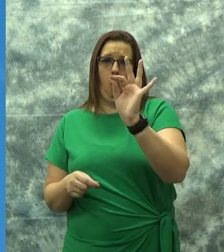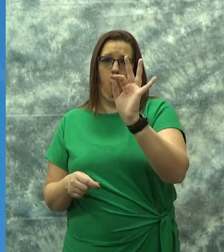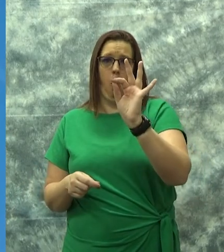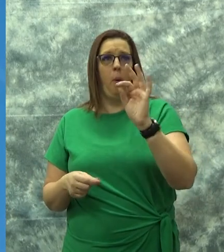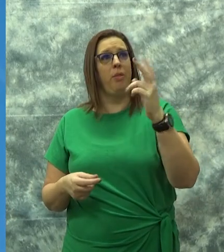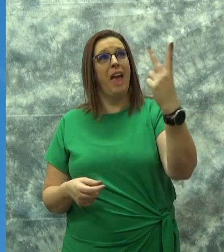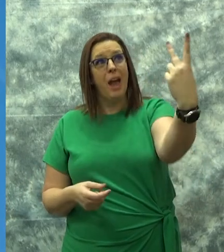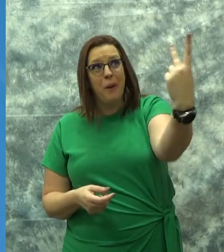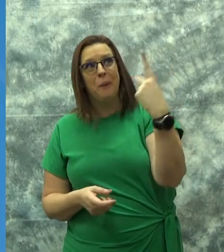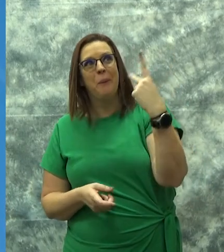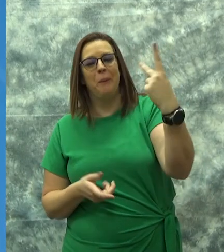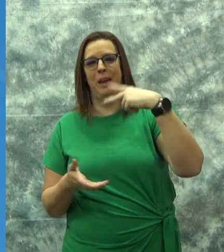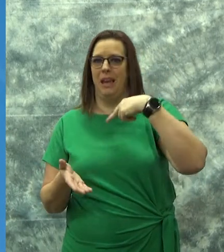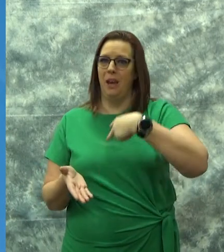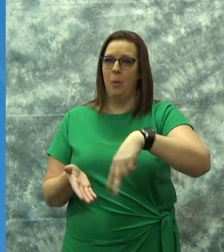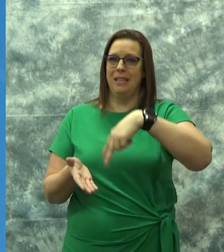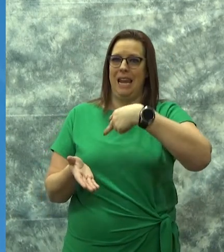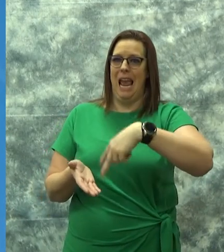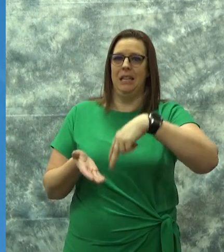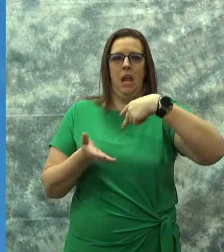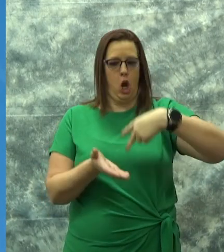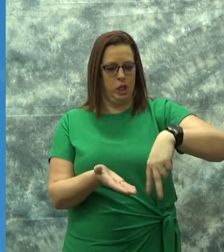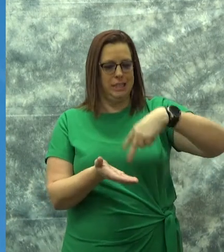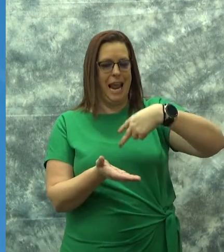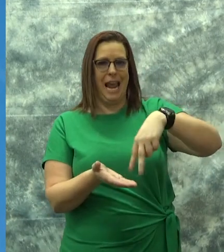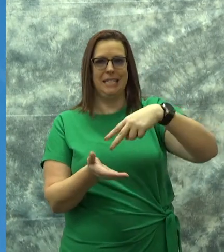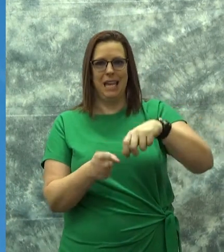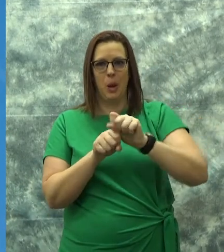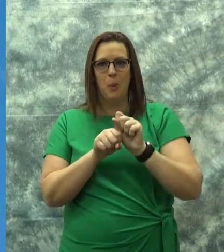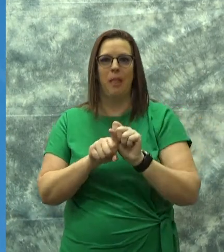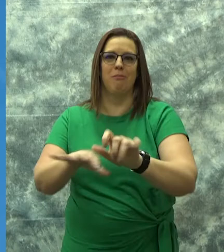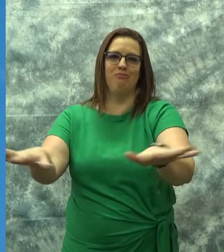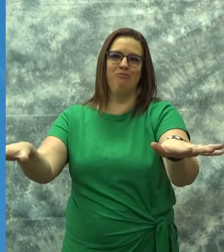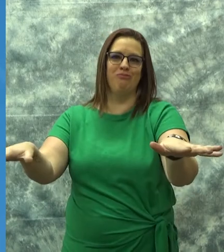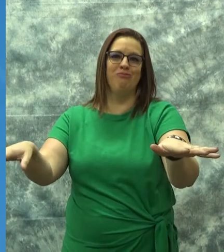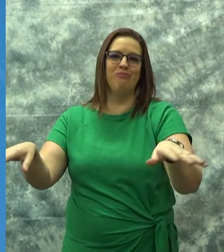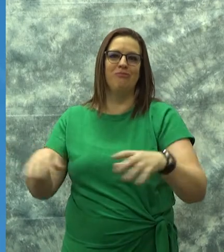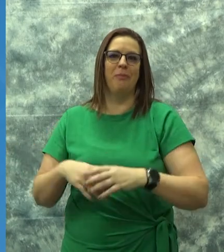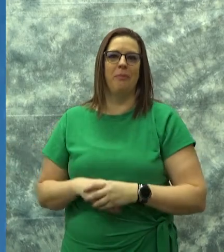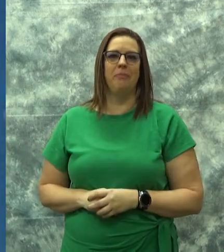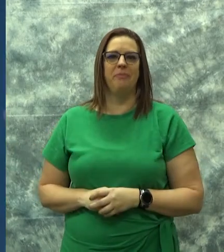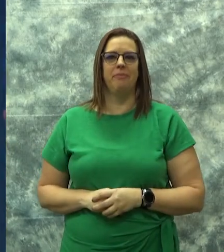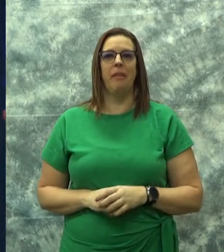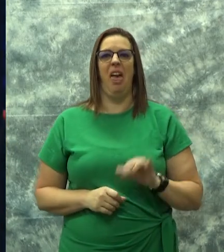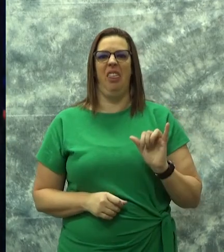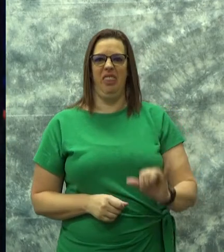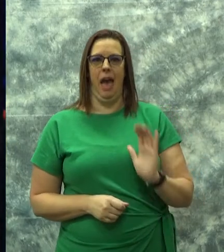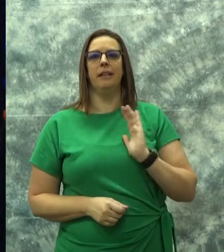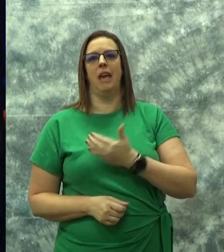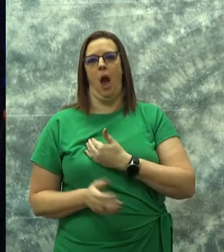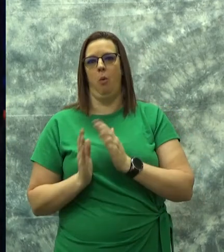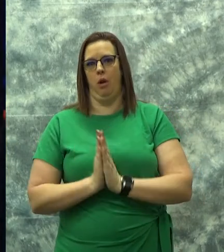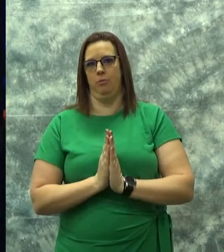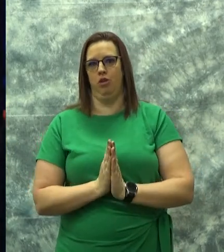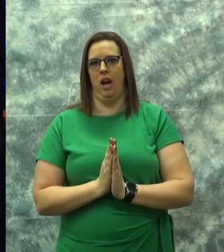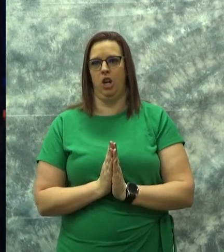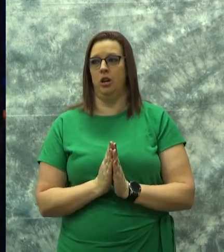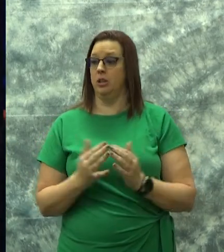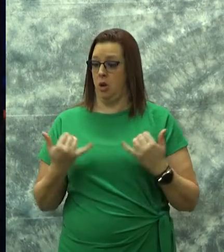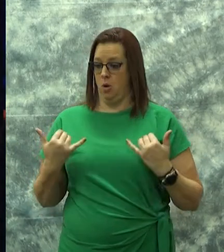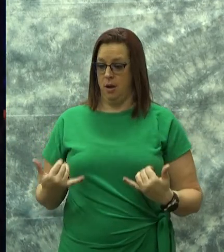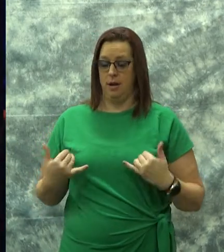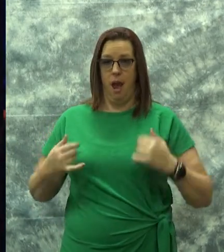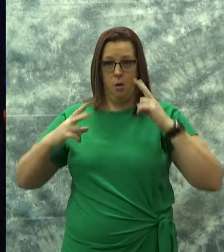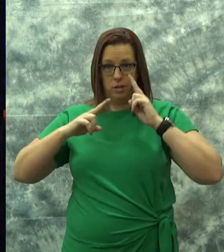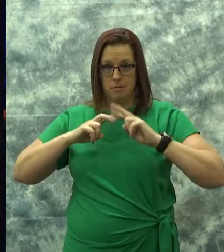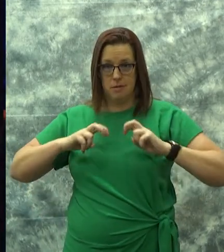soul that we might dance and that our dancing might be contagious." This is our prayer.